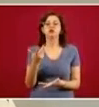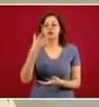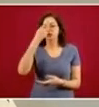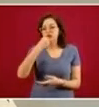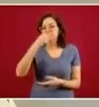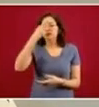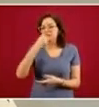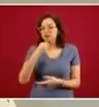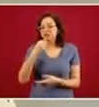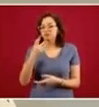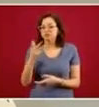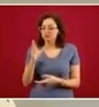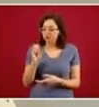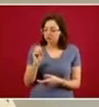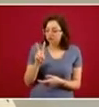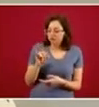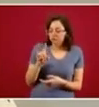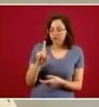proportion of